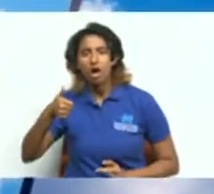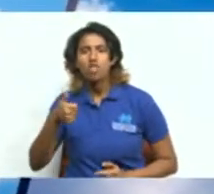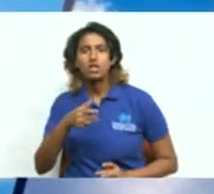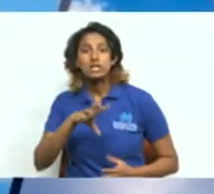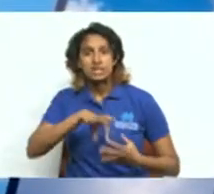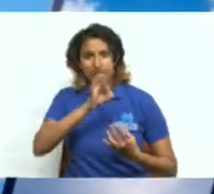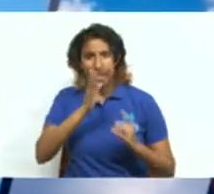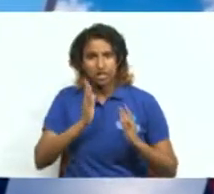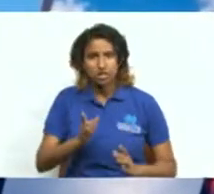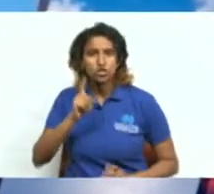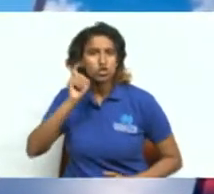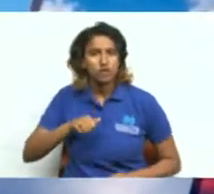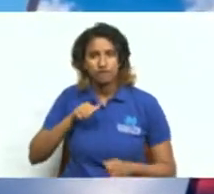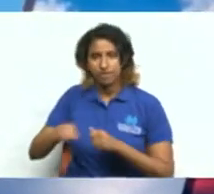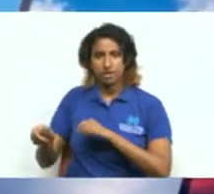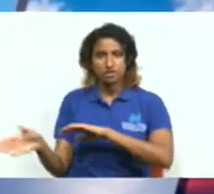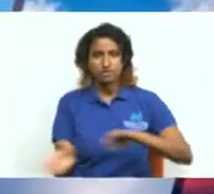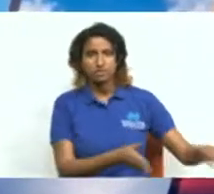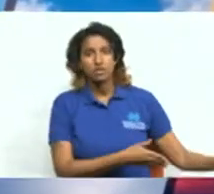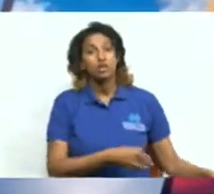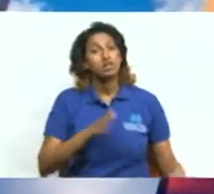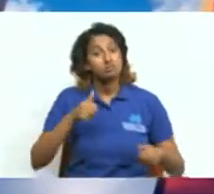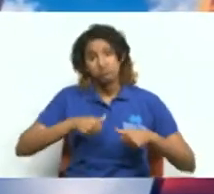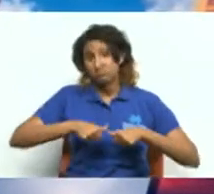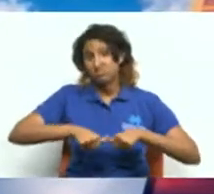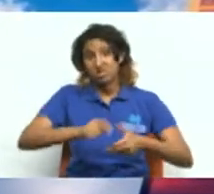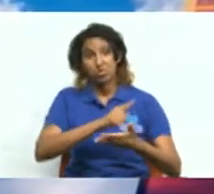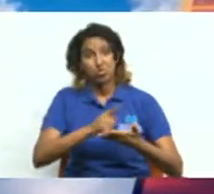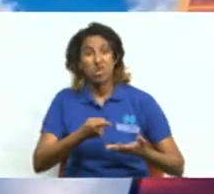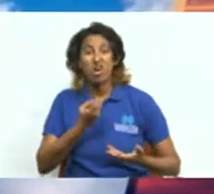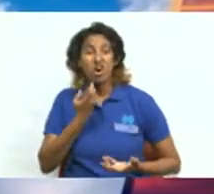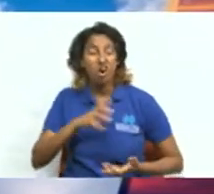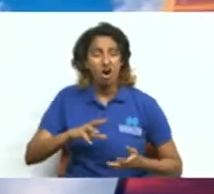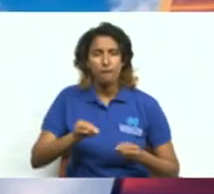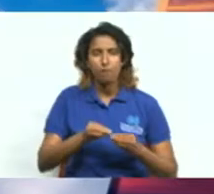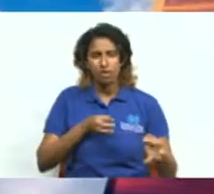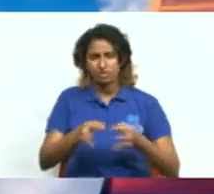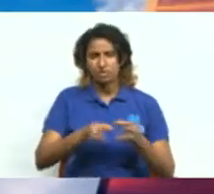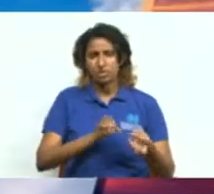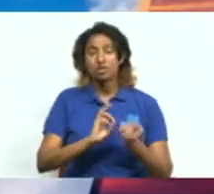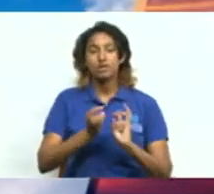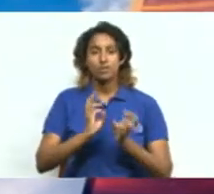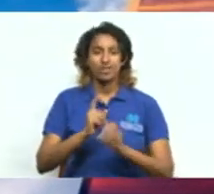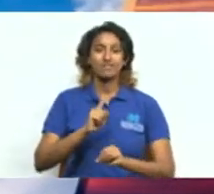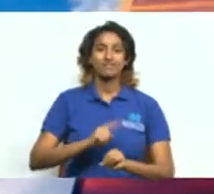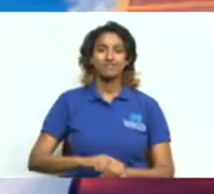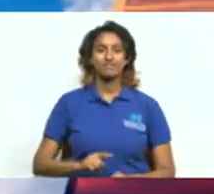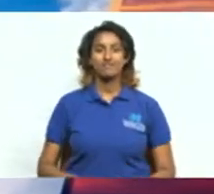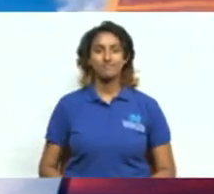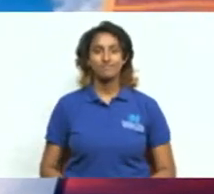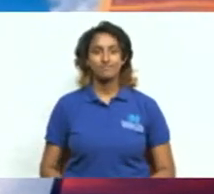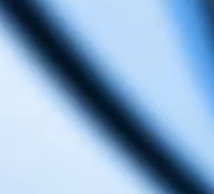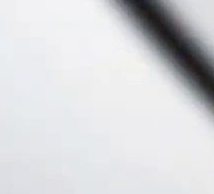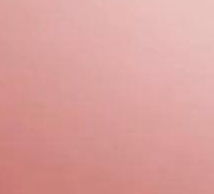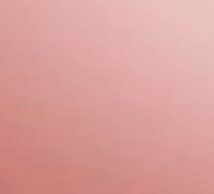Hot temperatures set to continue this week into the weekend. I'll tell you how hot it's expected to get in tonight's weather